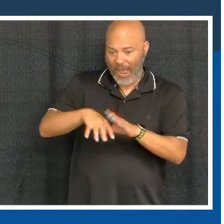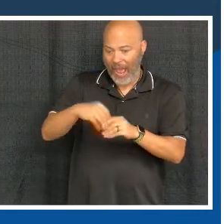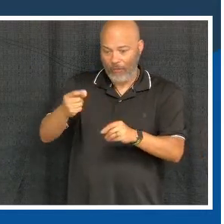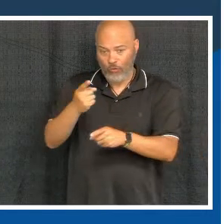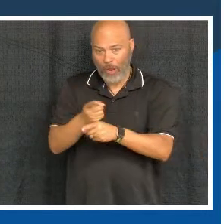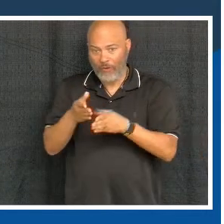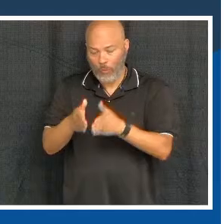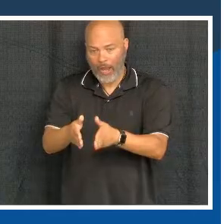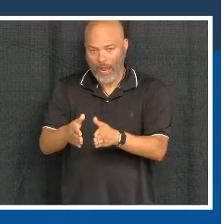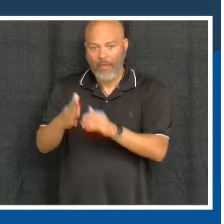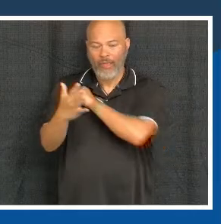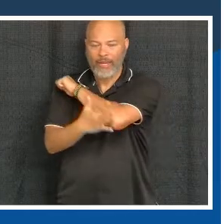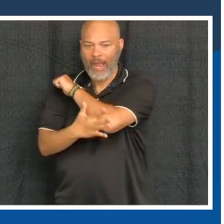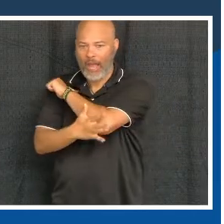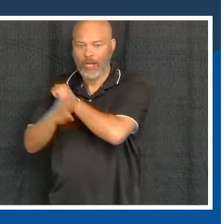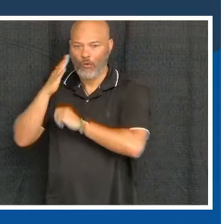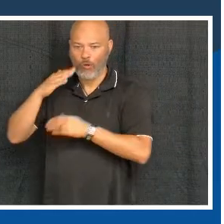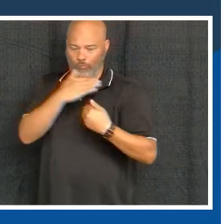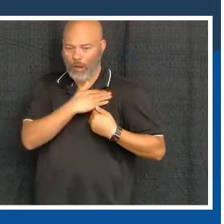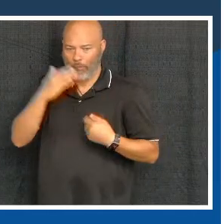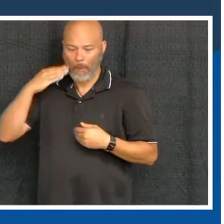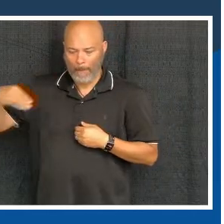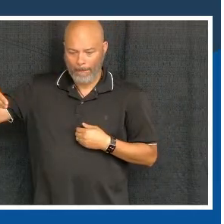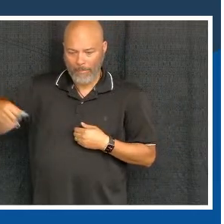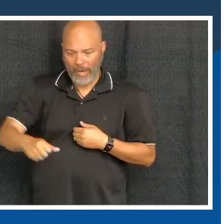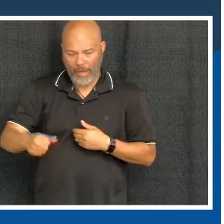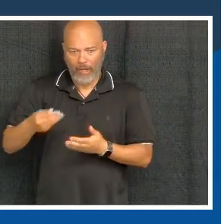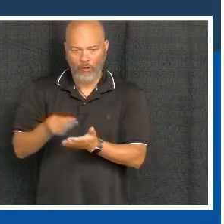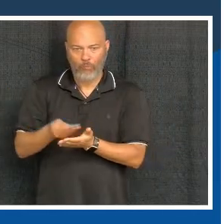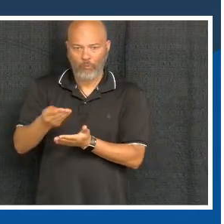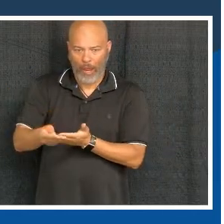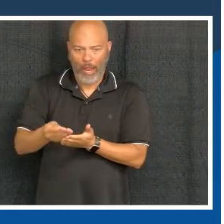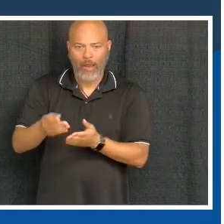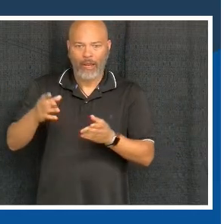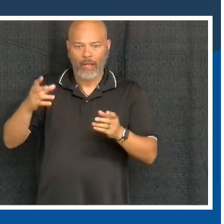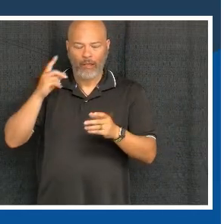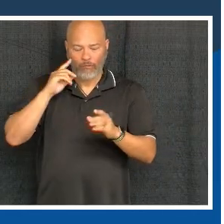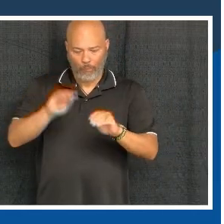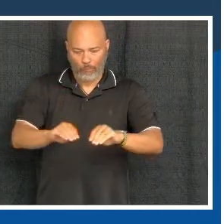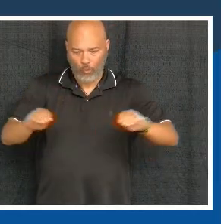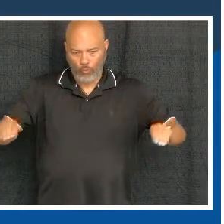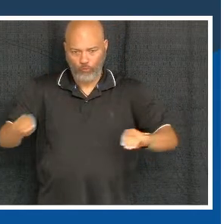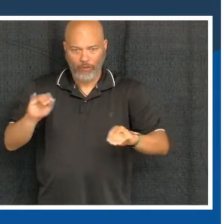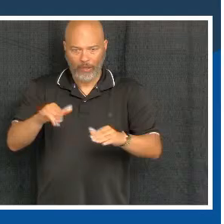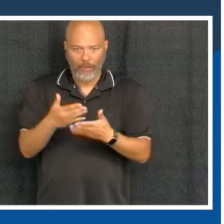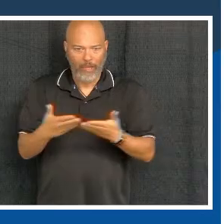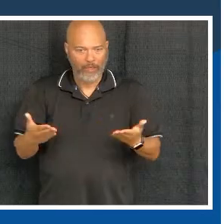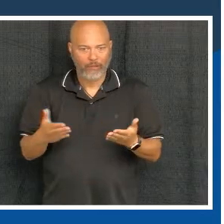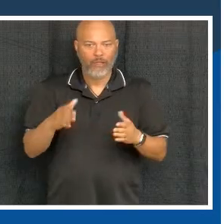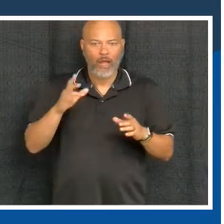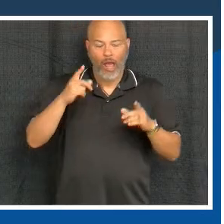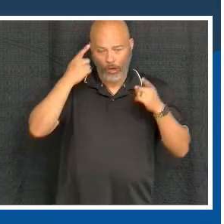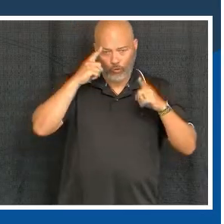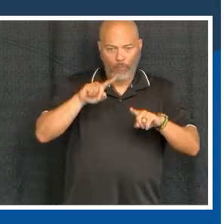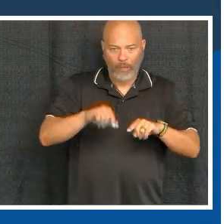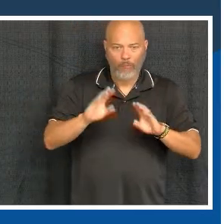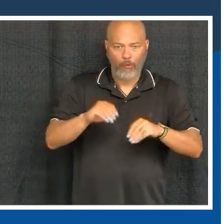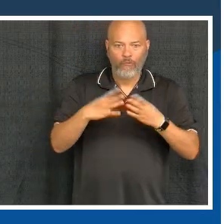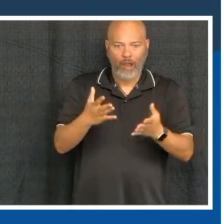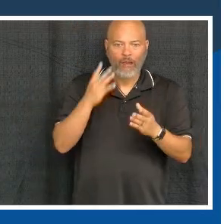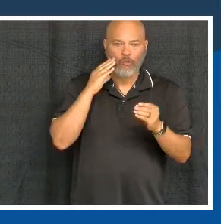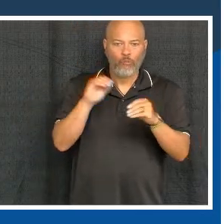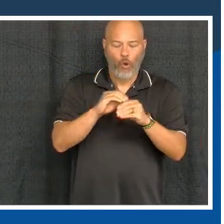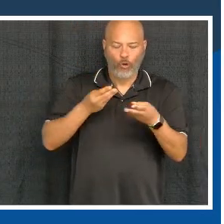of the right-of-way, Montgomery County is responsible for the purchase of new easements and utility relocation. Again, agreements such as this provide for a